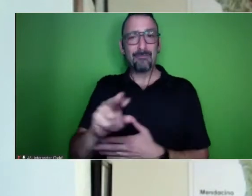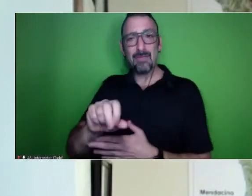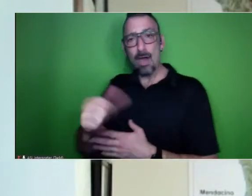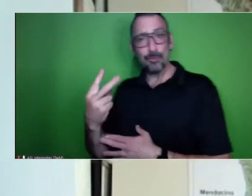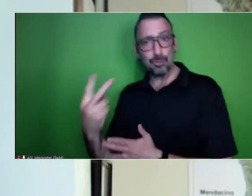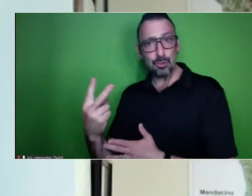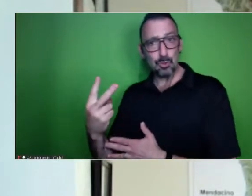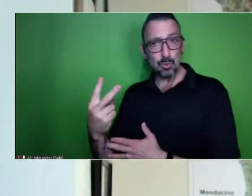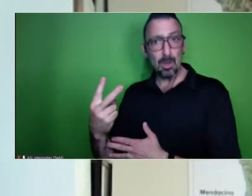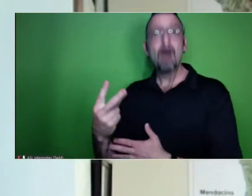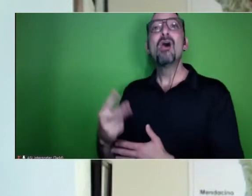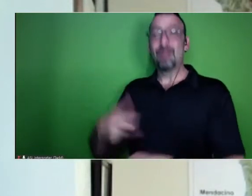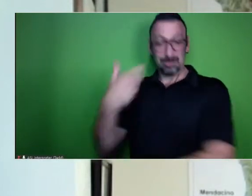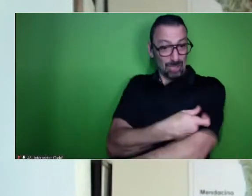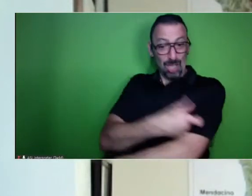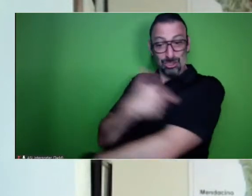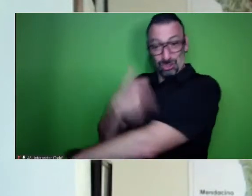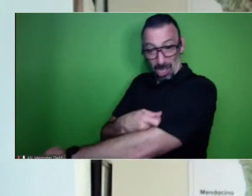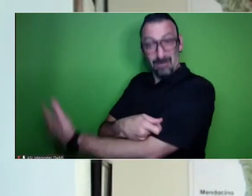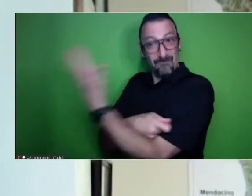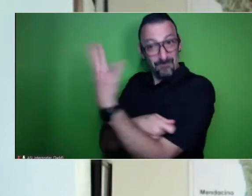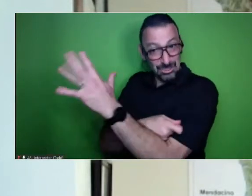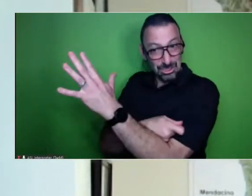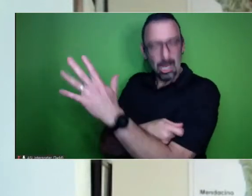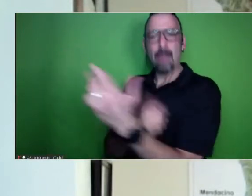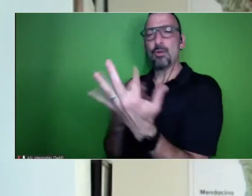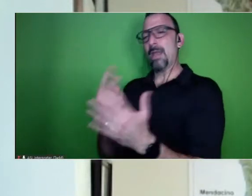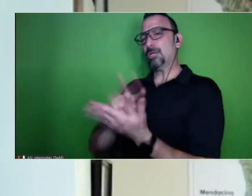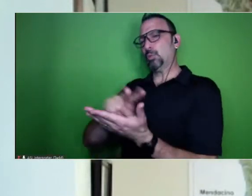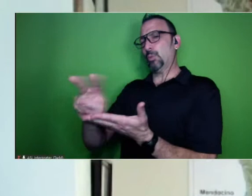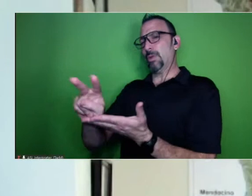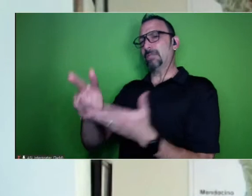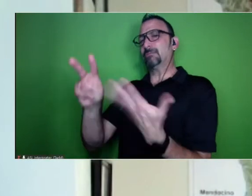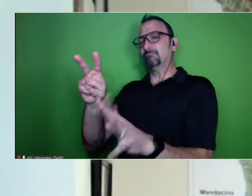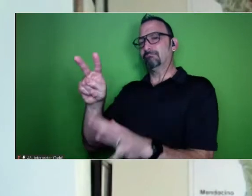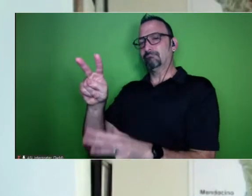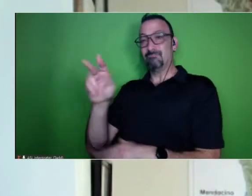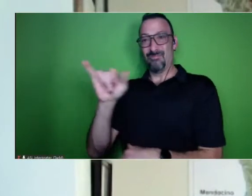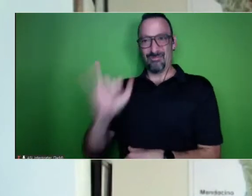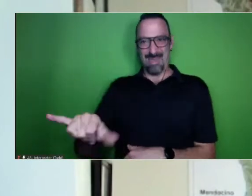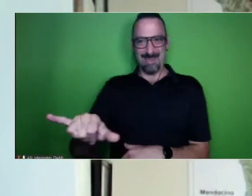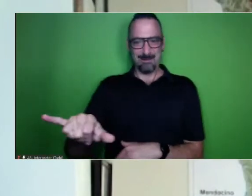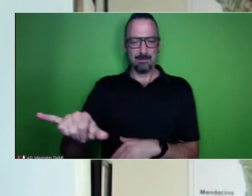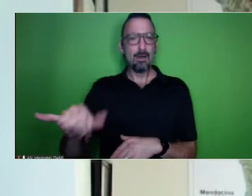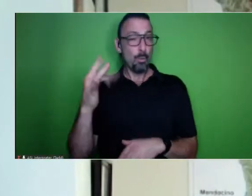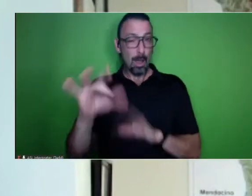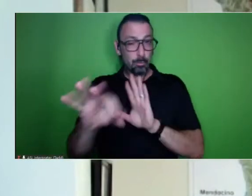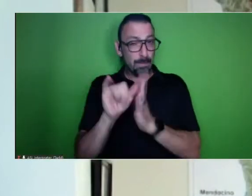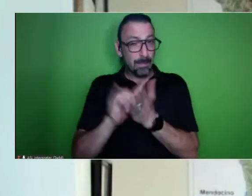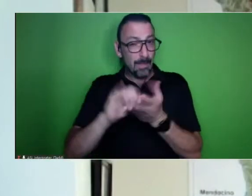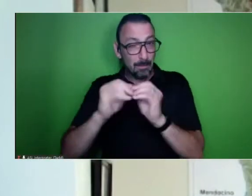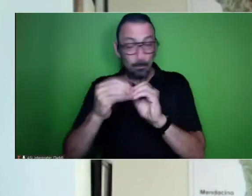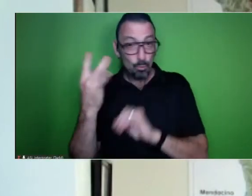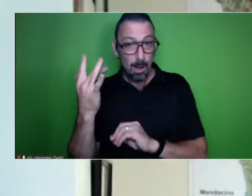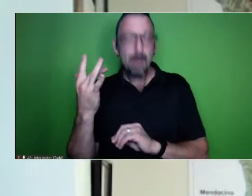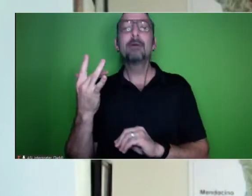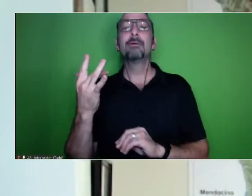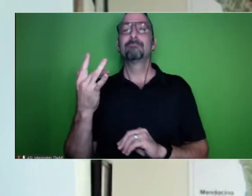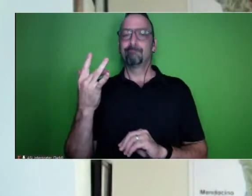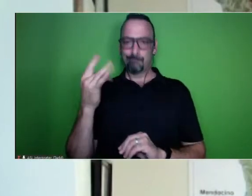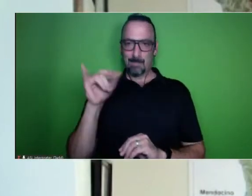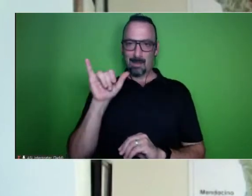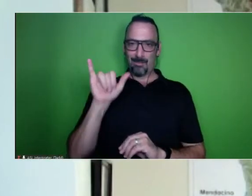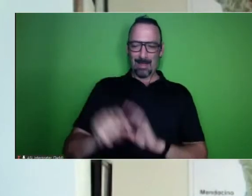been 2 weeks. And that's a full vaccine series. And the reason we picked that number is because that's the point at which we think